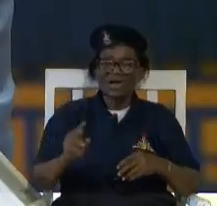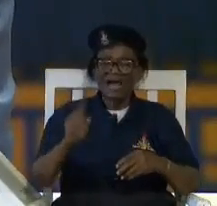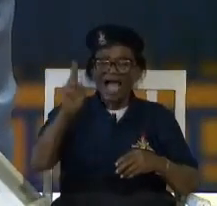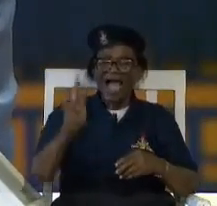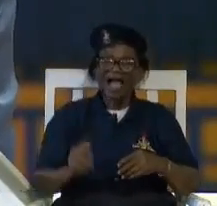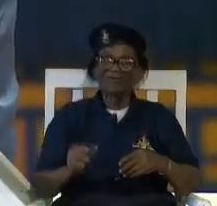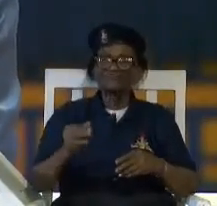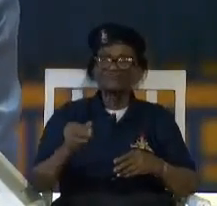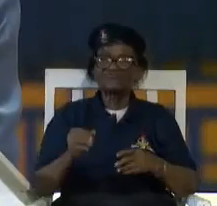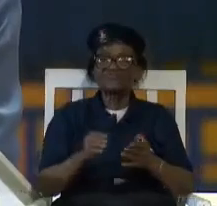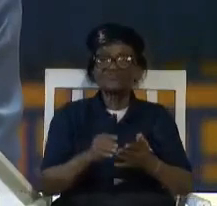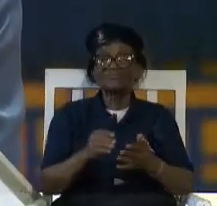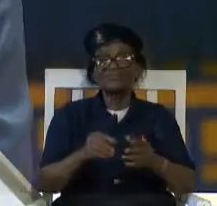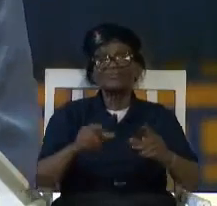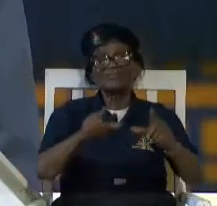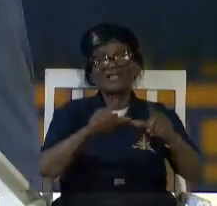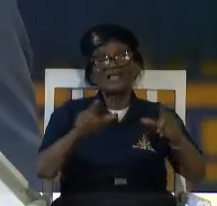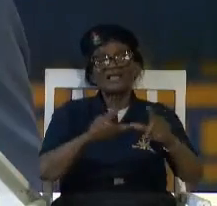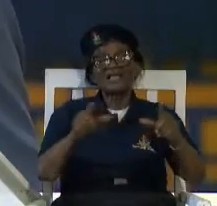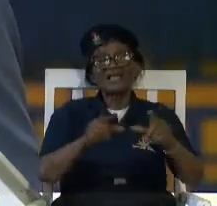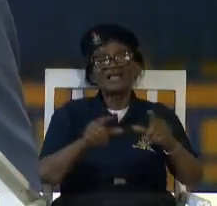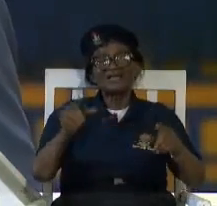measures.